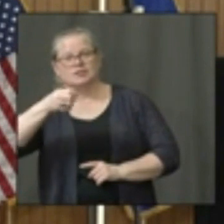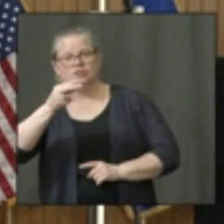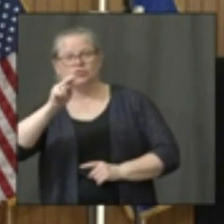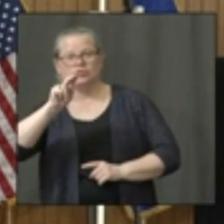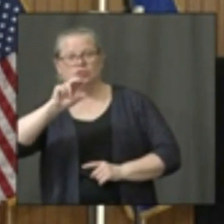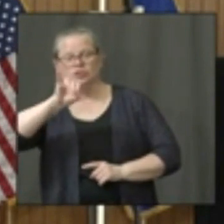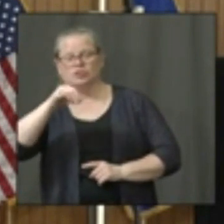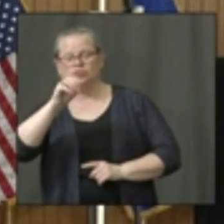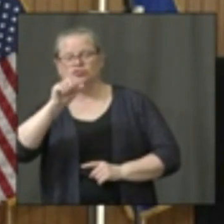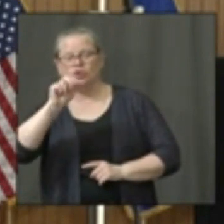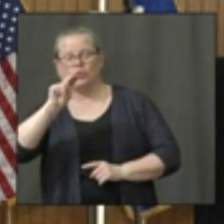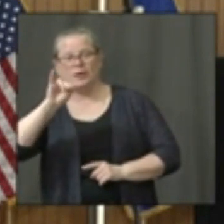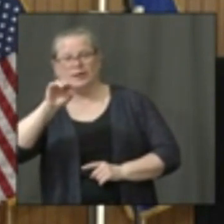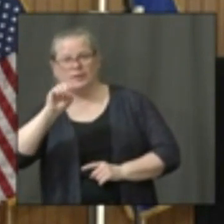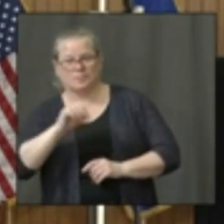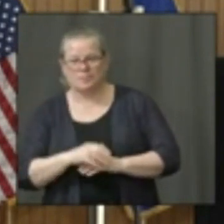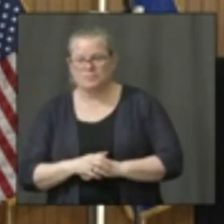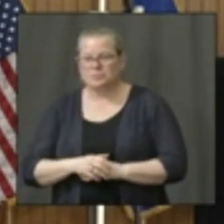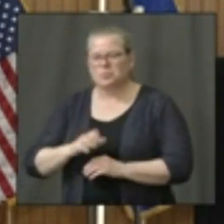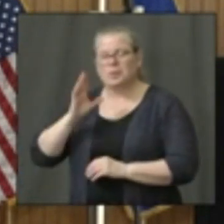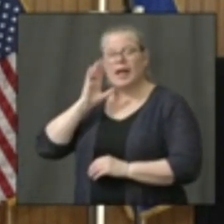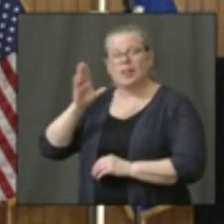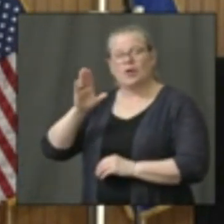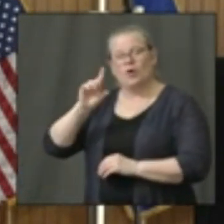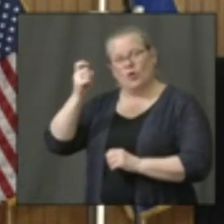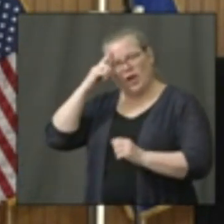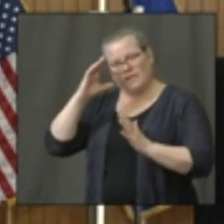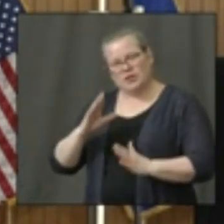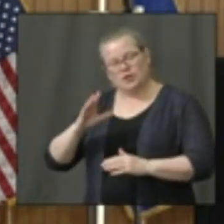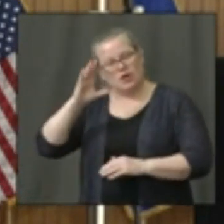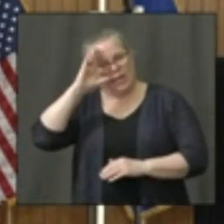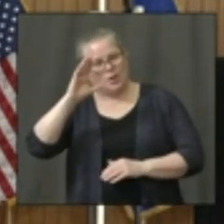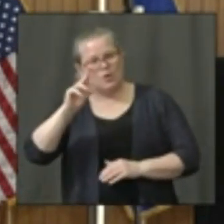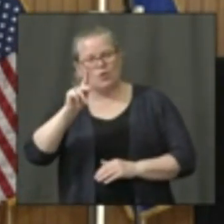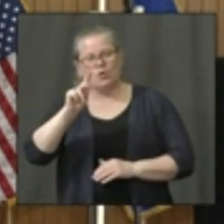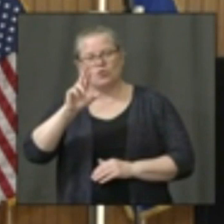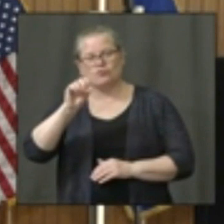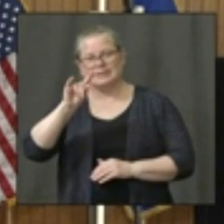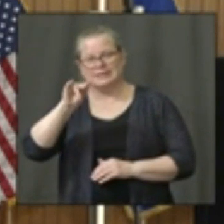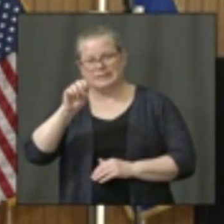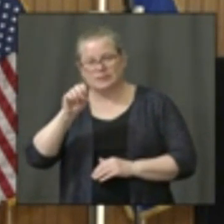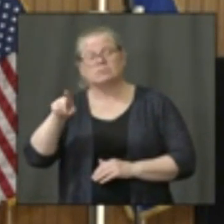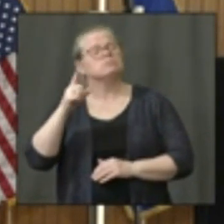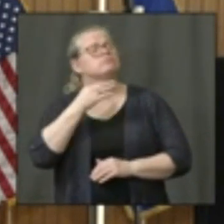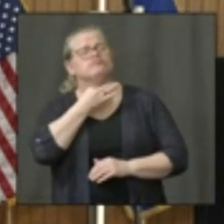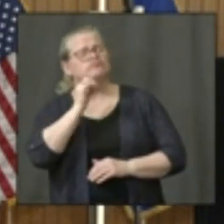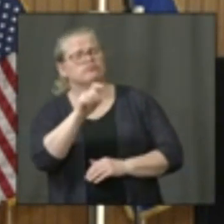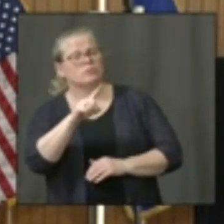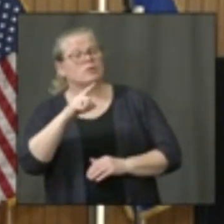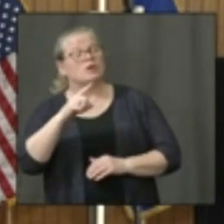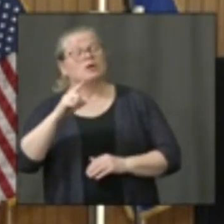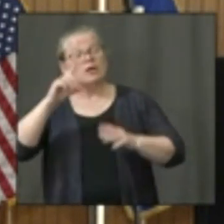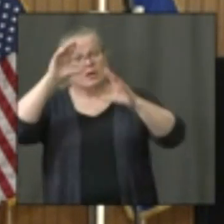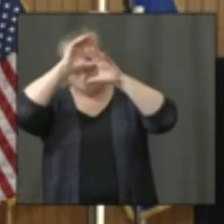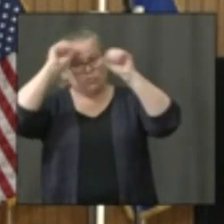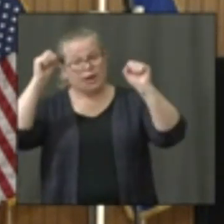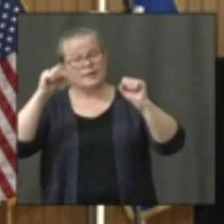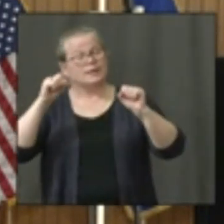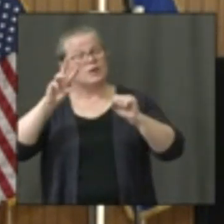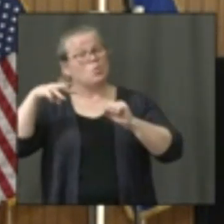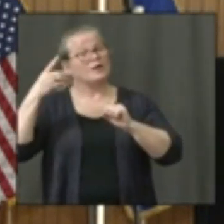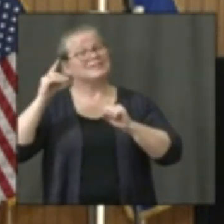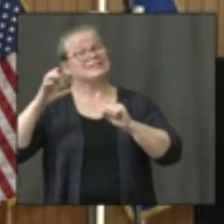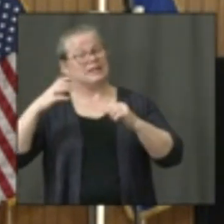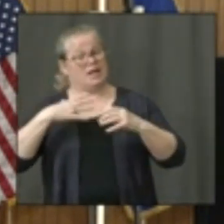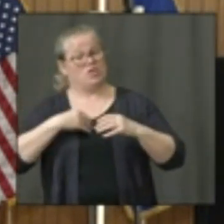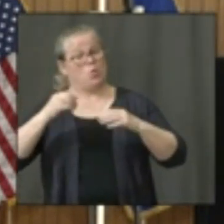Hey, Governor. Hey, Christine. So I'm wondering, in your conversations with the White House and the other governors, have you been